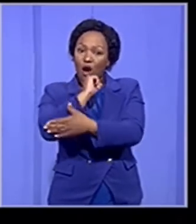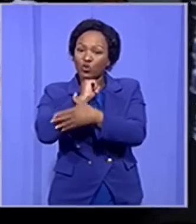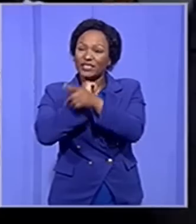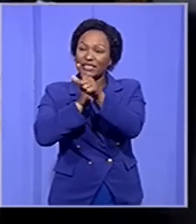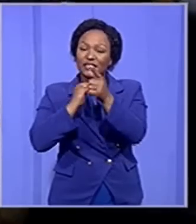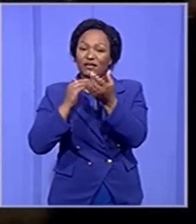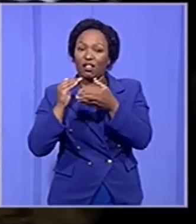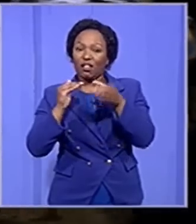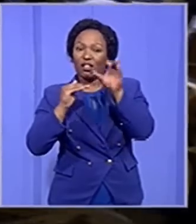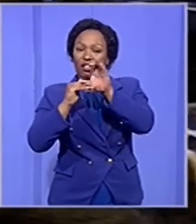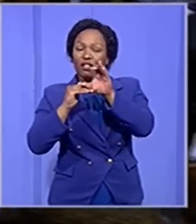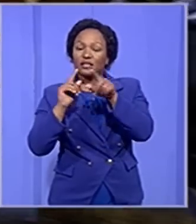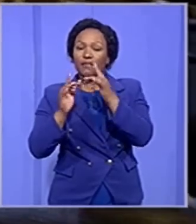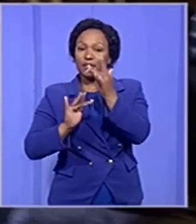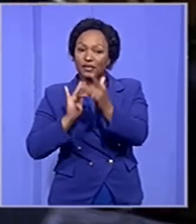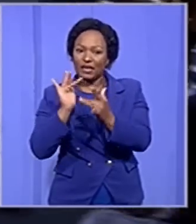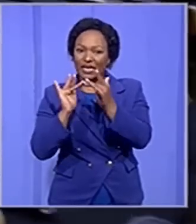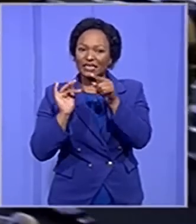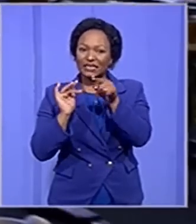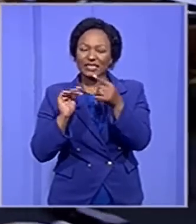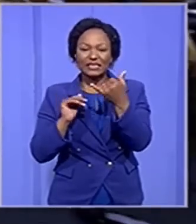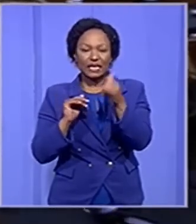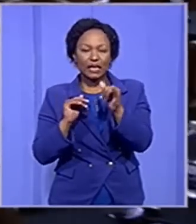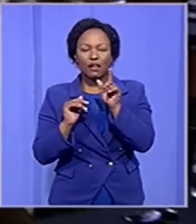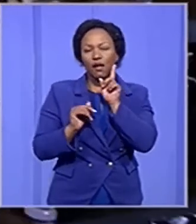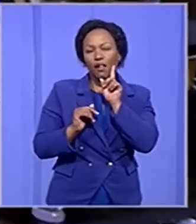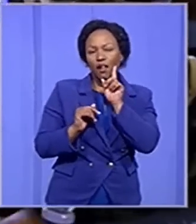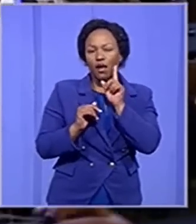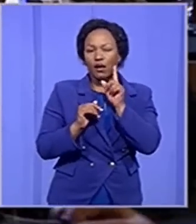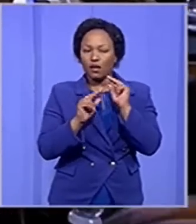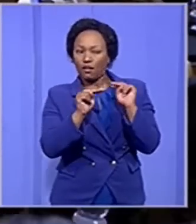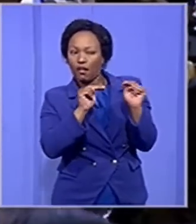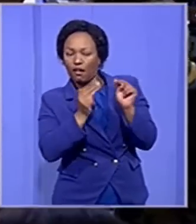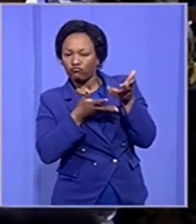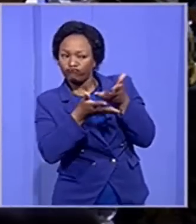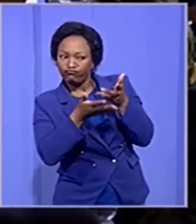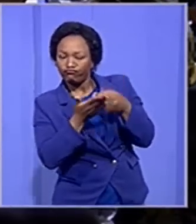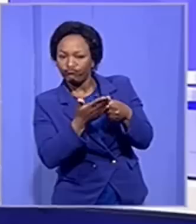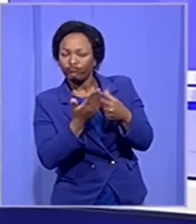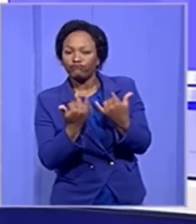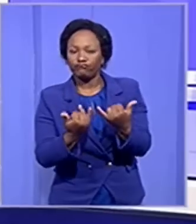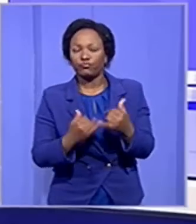go ya go wa internet e santse e le kgang eo ba enganyisanelang.